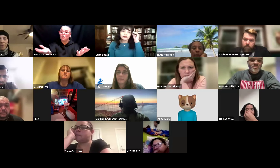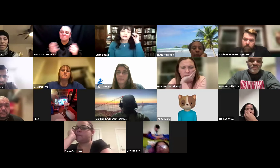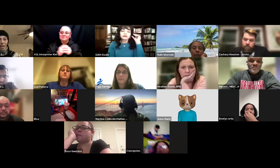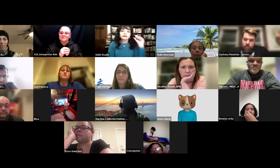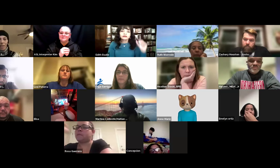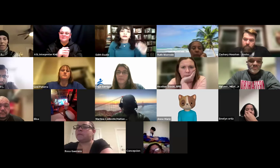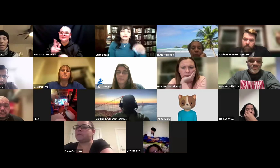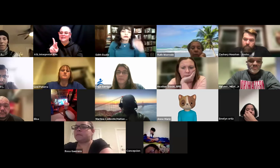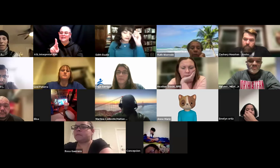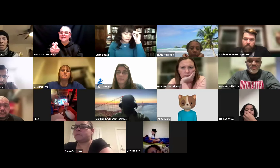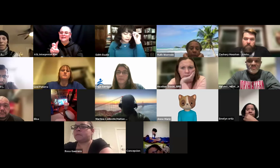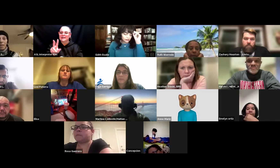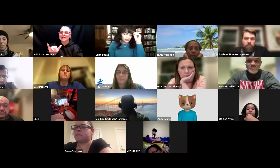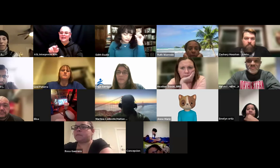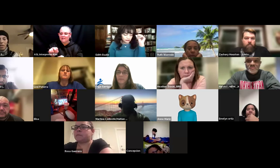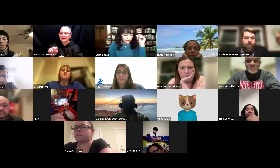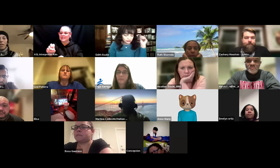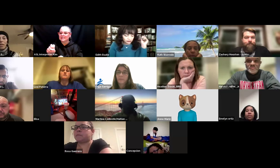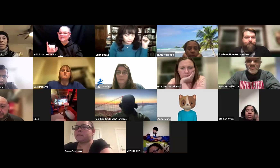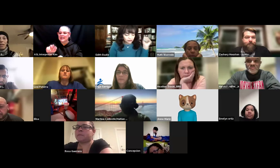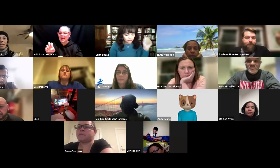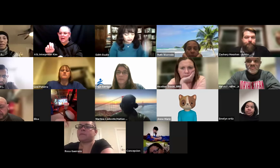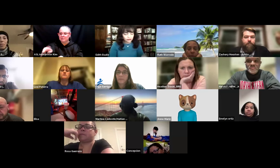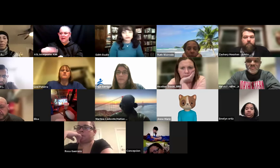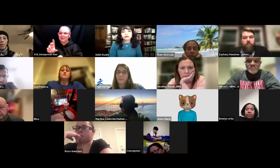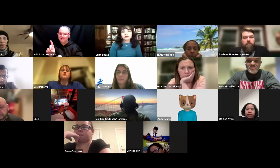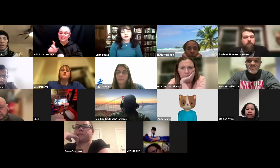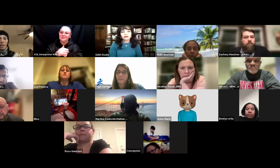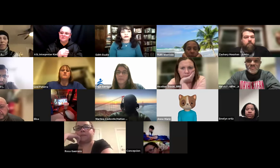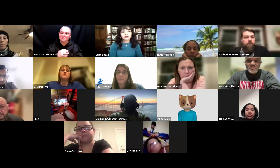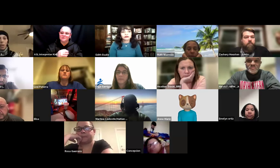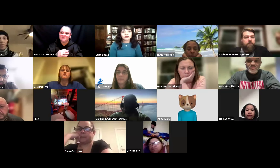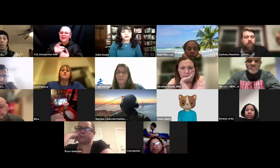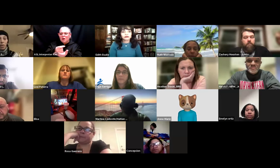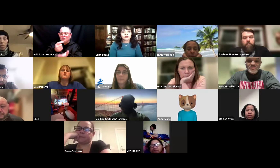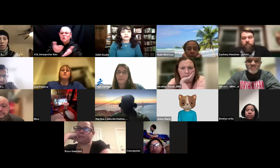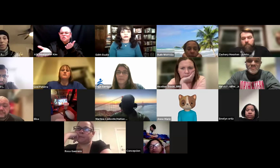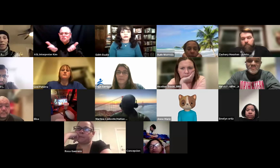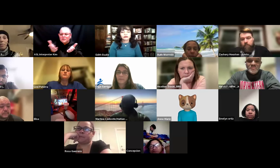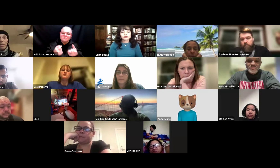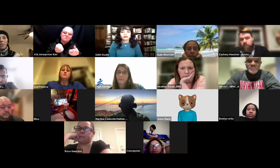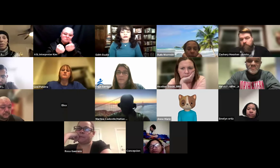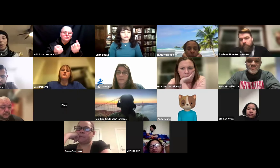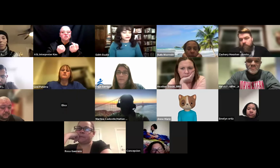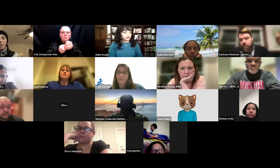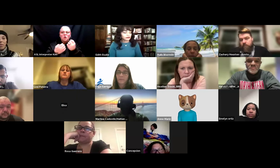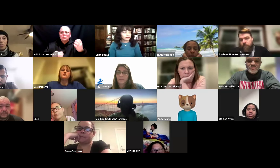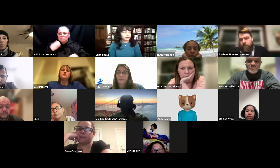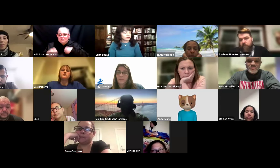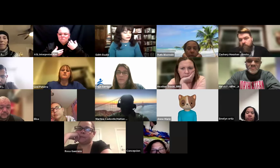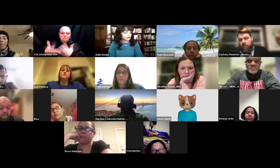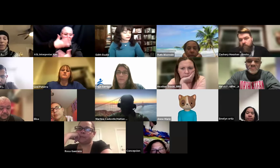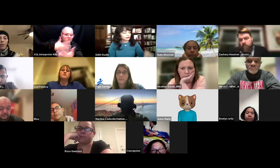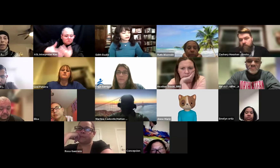to be from Kevin Simon, MD, MPH, and it is Therapeutic Services Supporting Social, Emotional, and Behavioral Well-Being